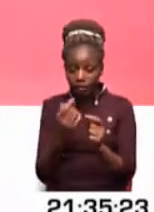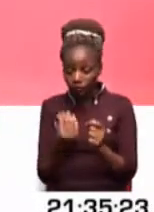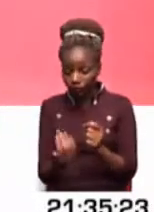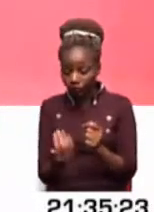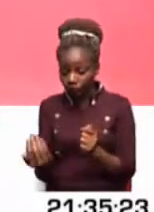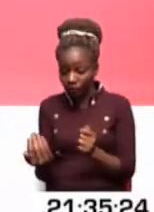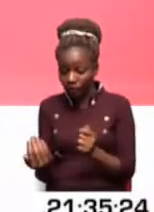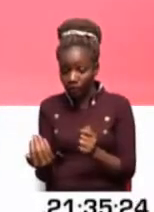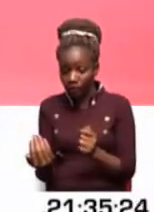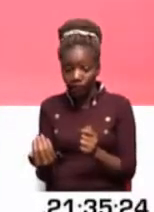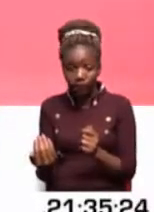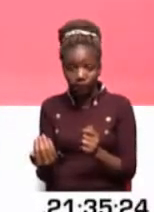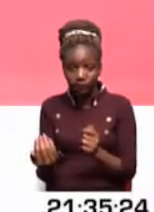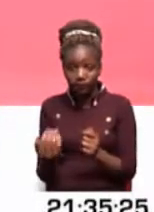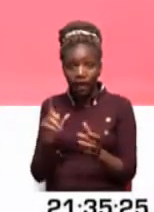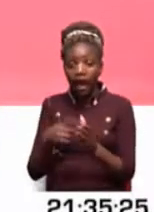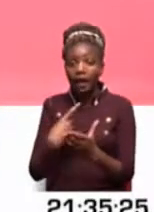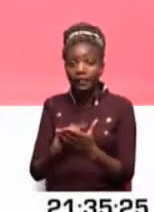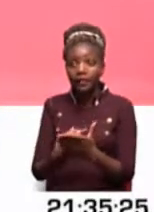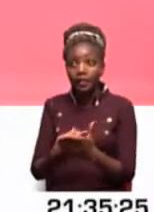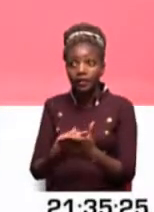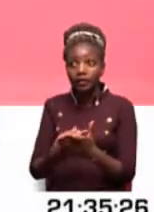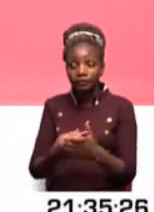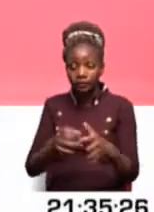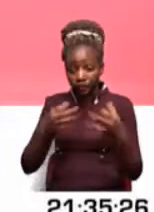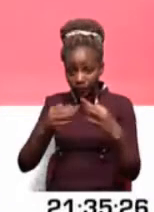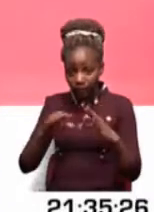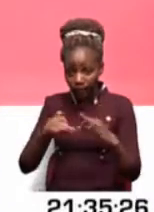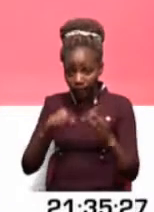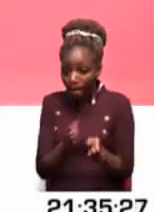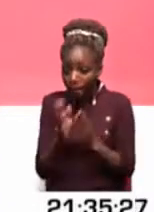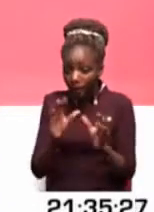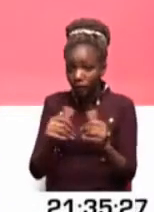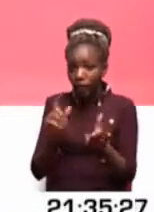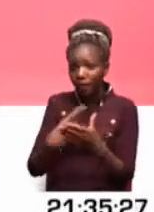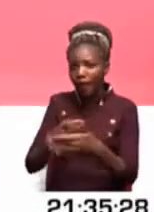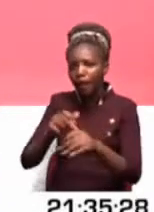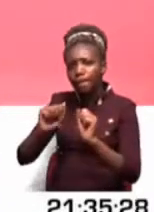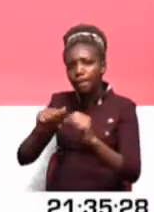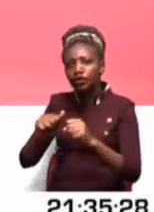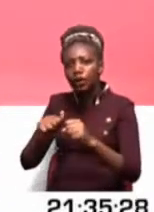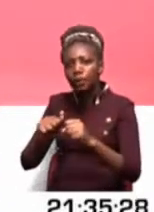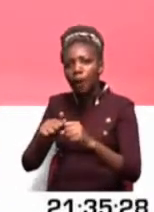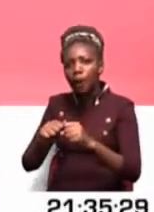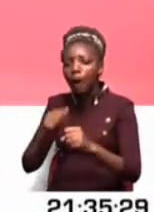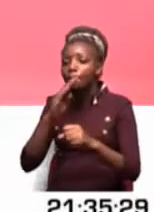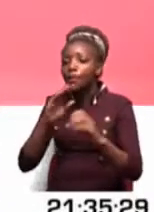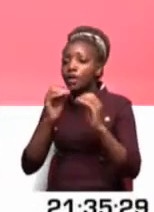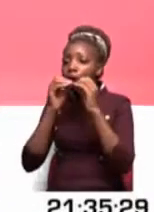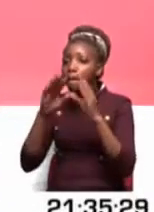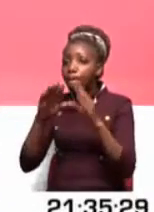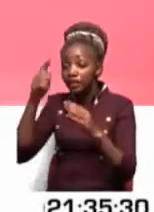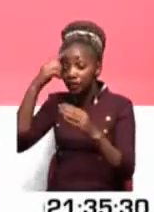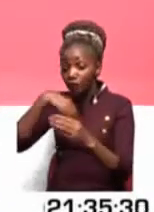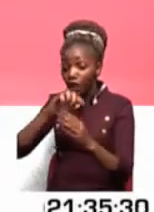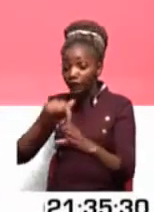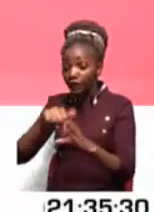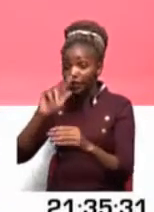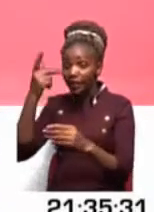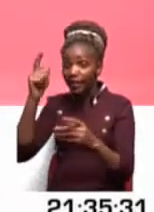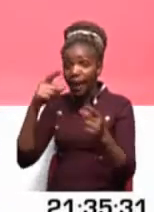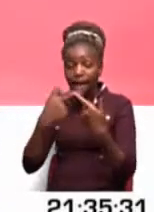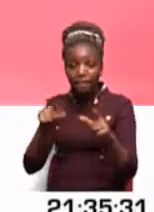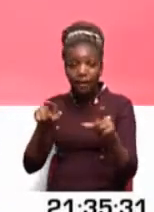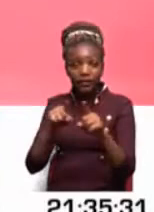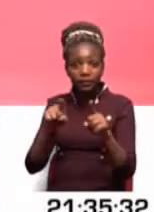people, right? Which, if harnessed very well, can actually be a very, very big blessing, not only for us in Kenya, but also for the